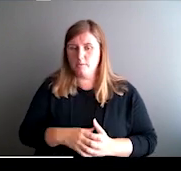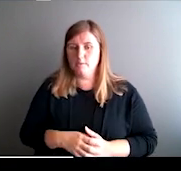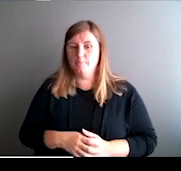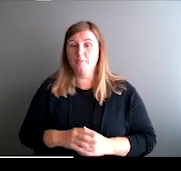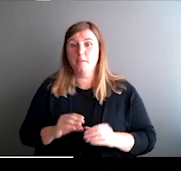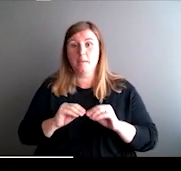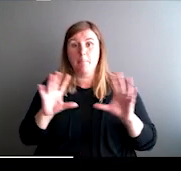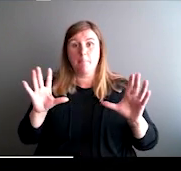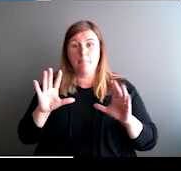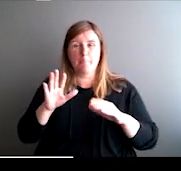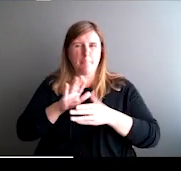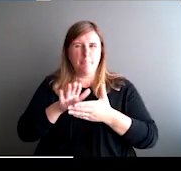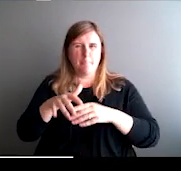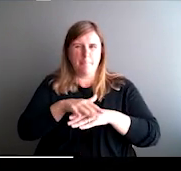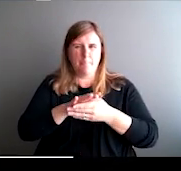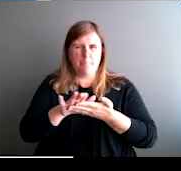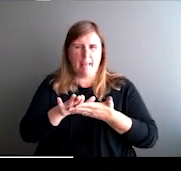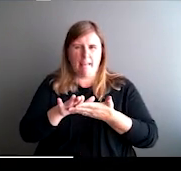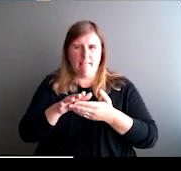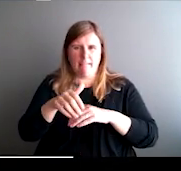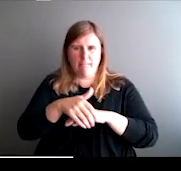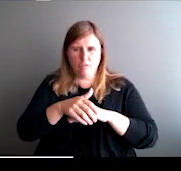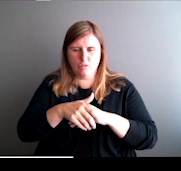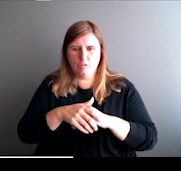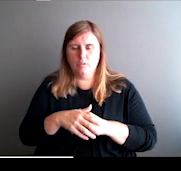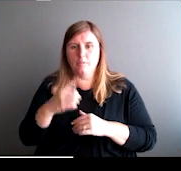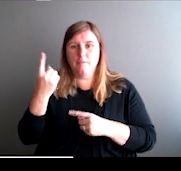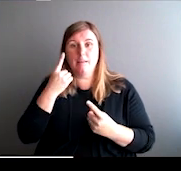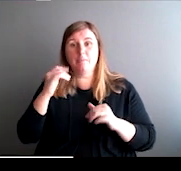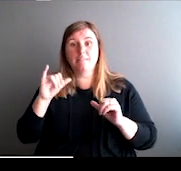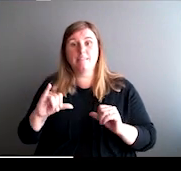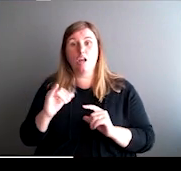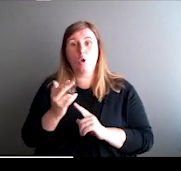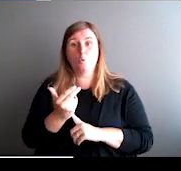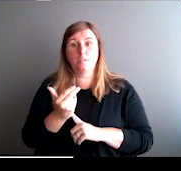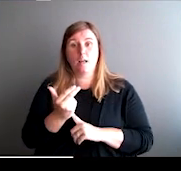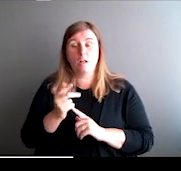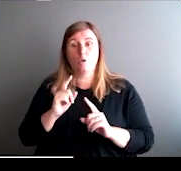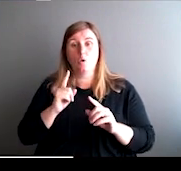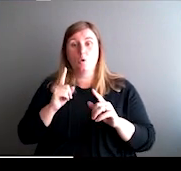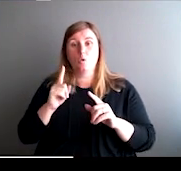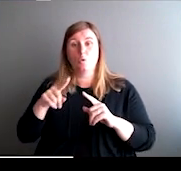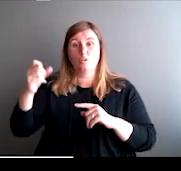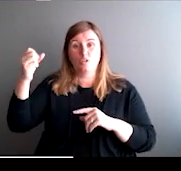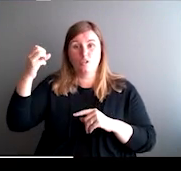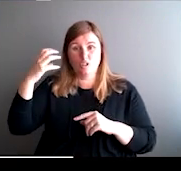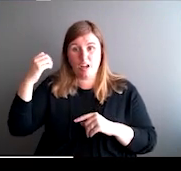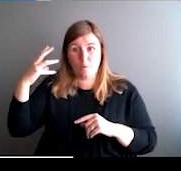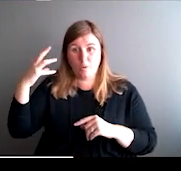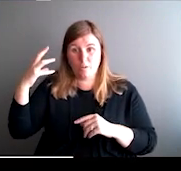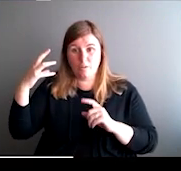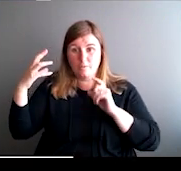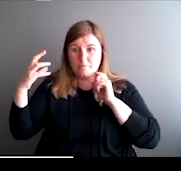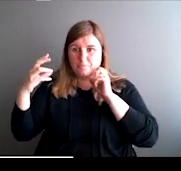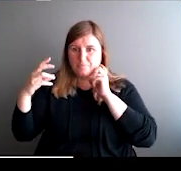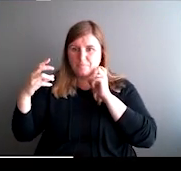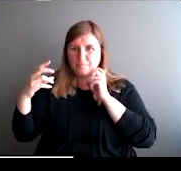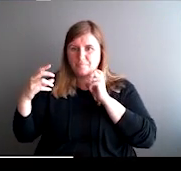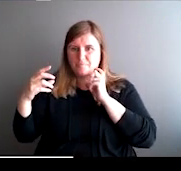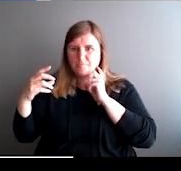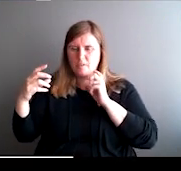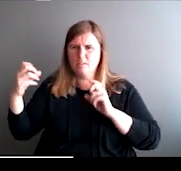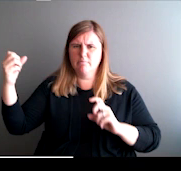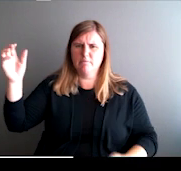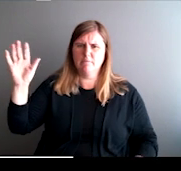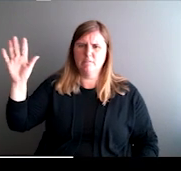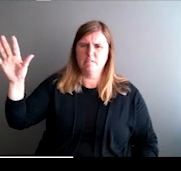in plain English, think of staying at a hotel, and you go to get into the shower, and you immediately get scalded.